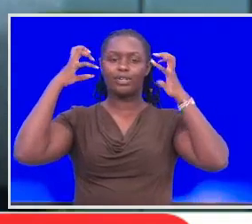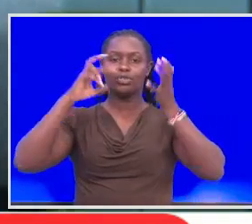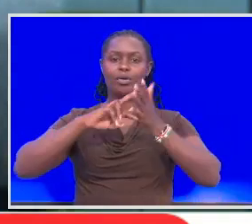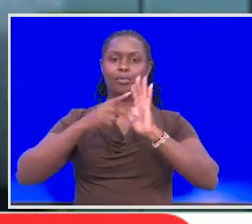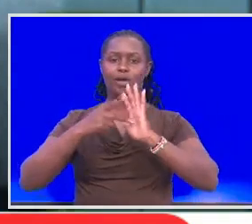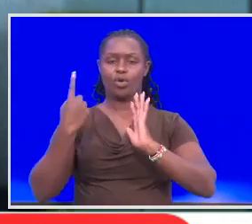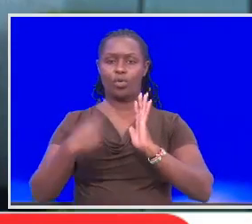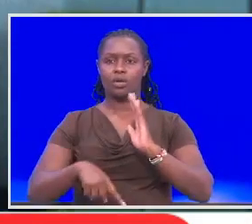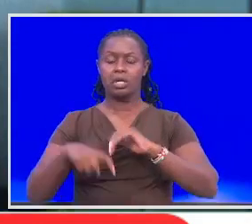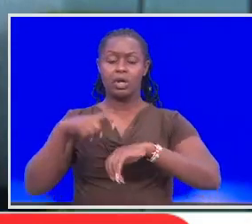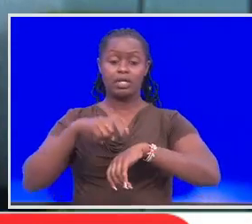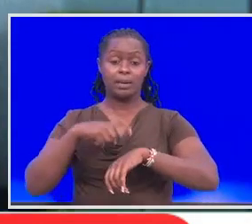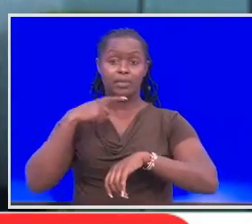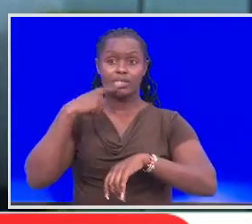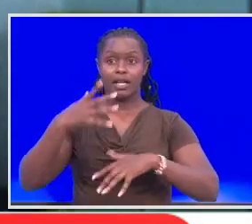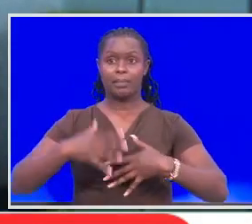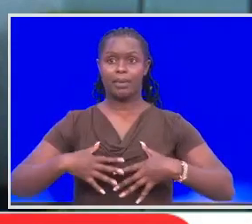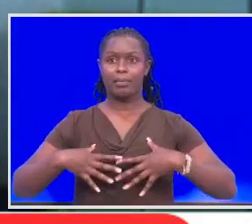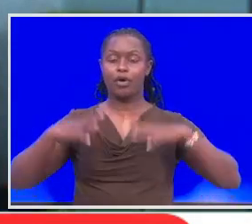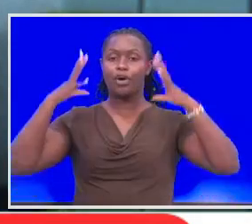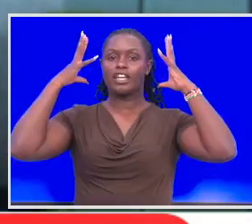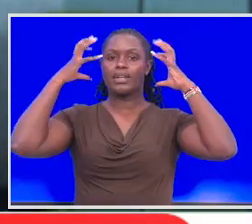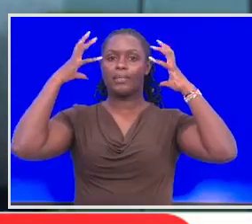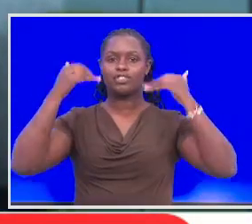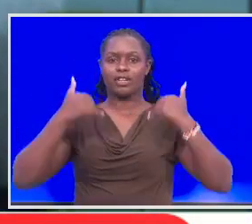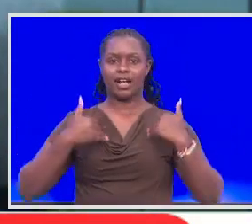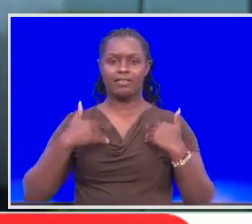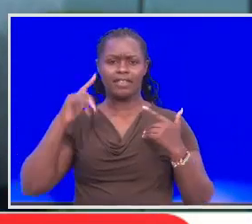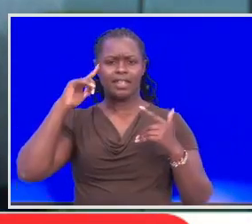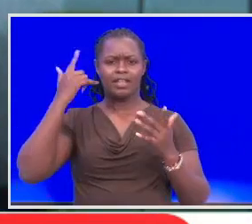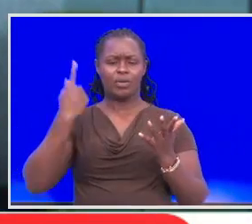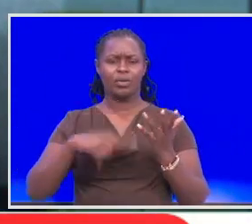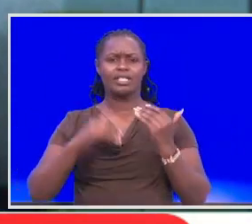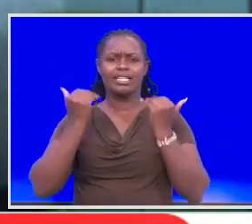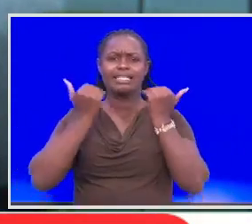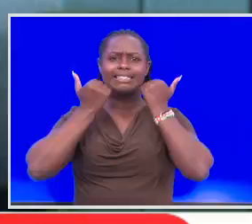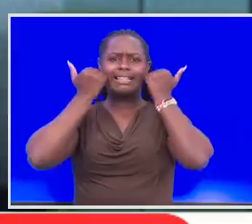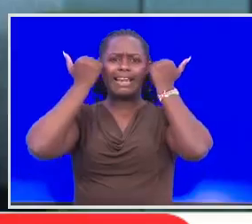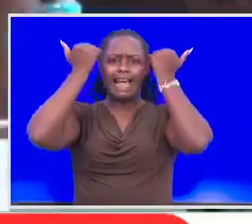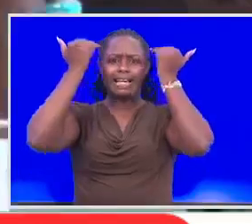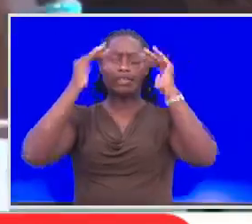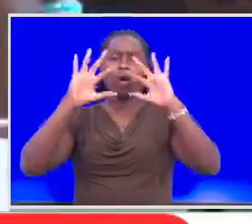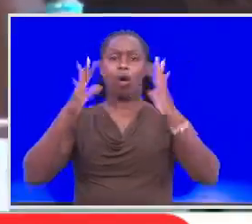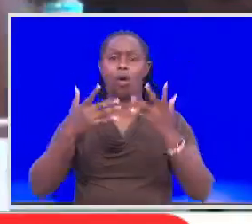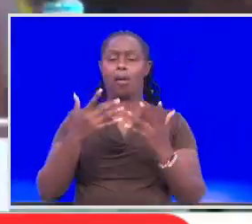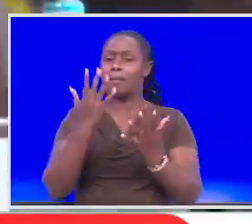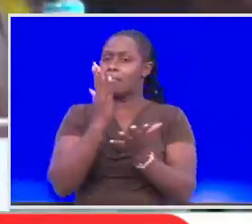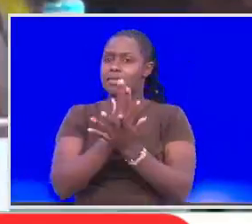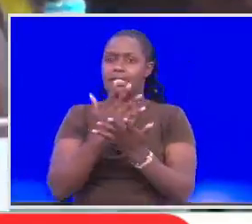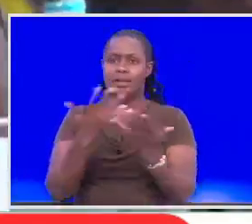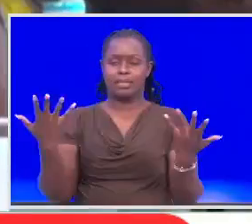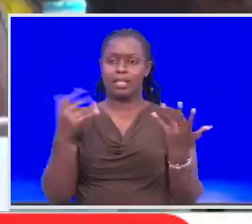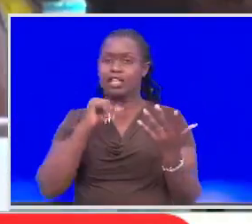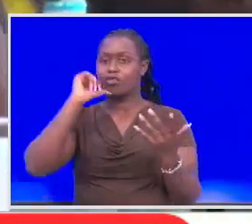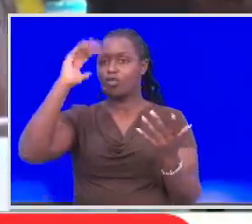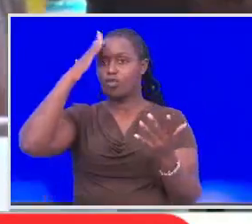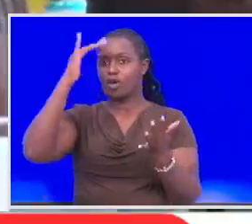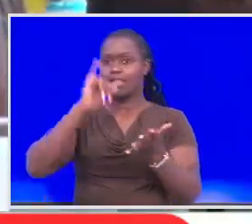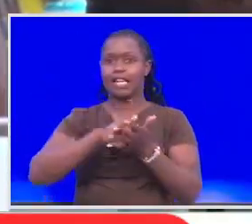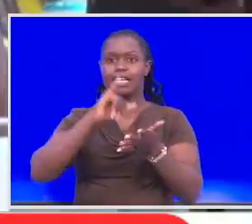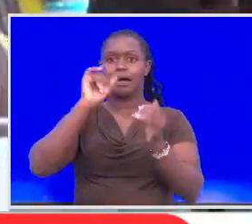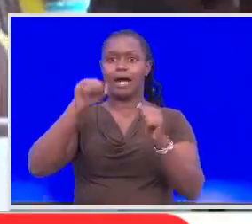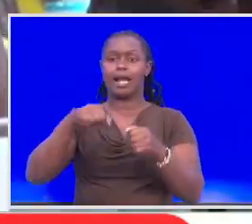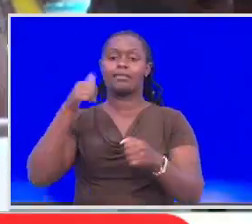think when you say you have depression, it's because you're stressed or something. They don't really understand it could be an illness. According to stakeholders in the mental health